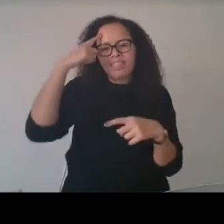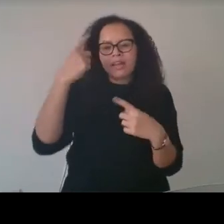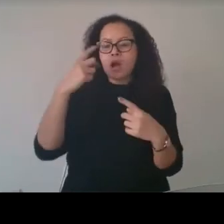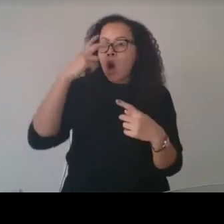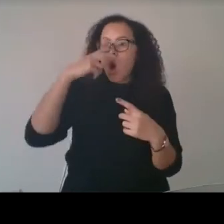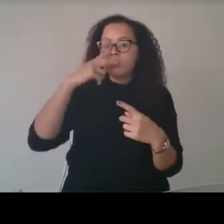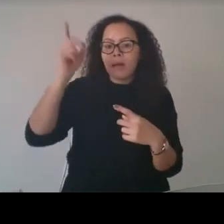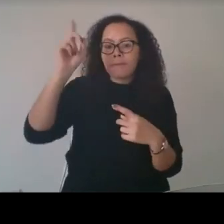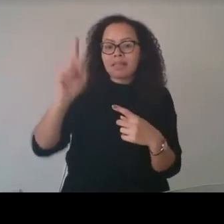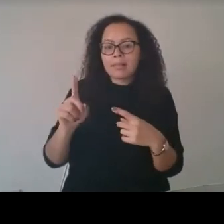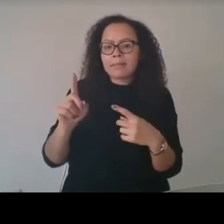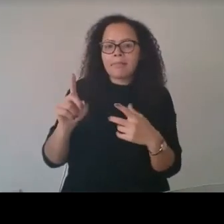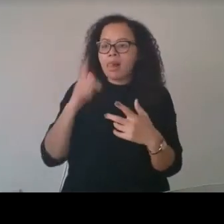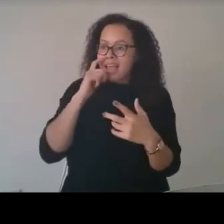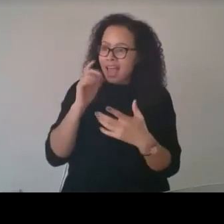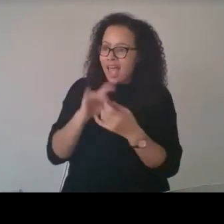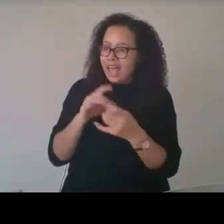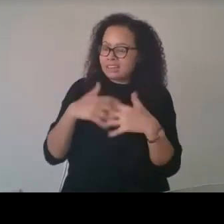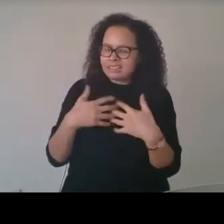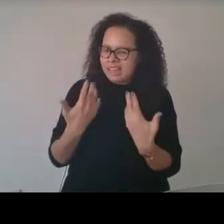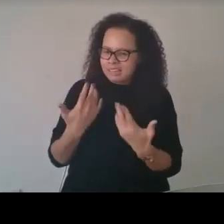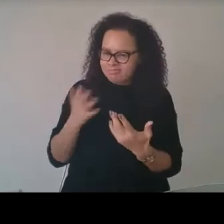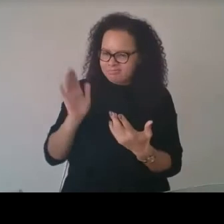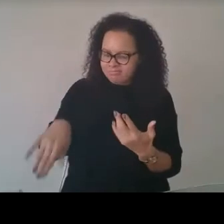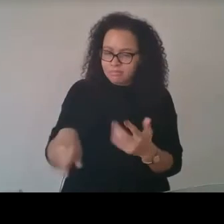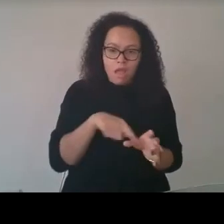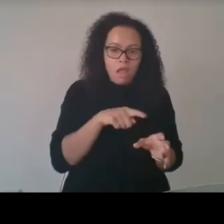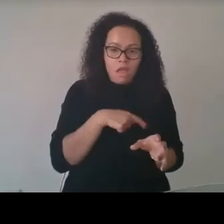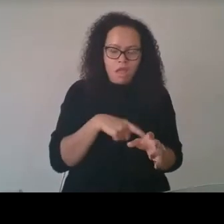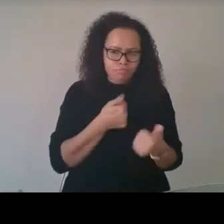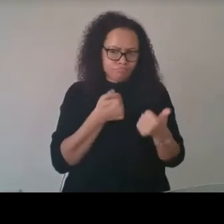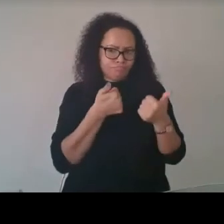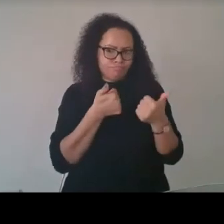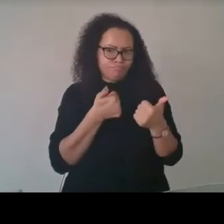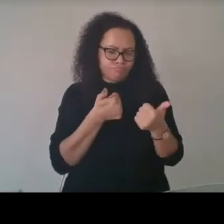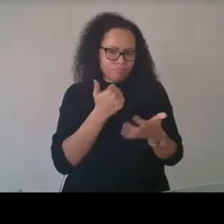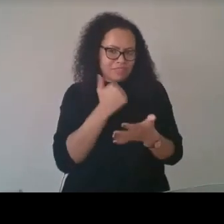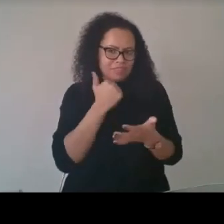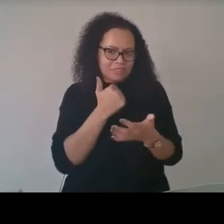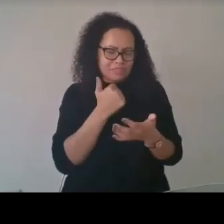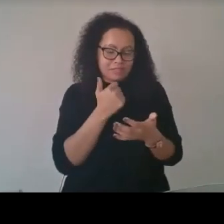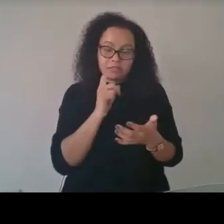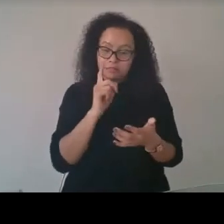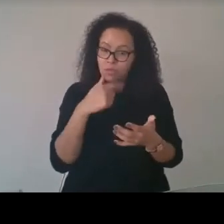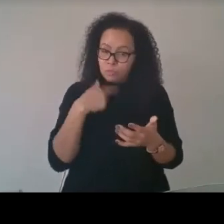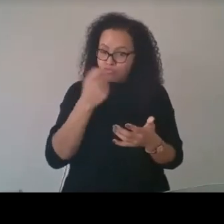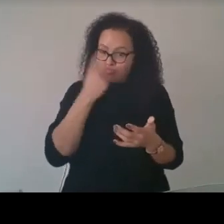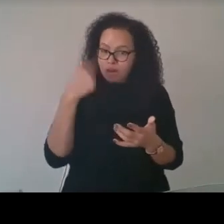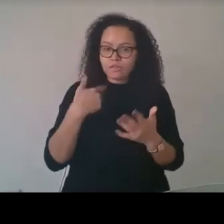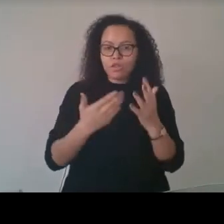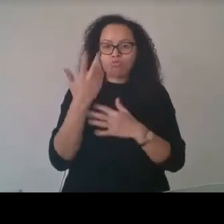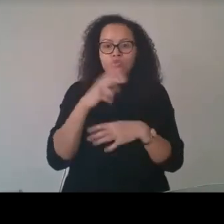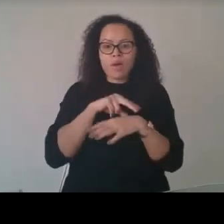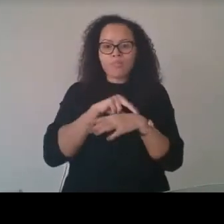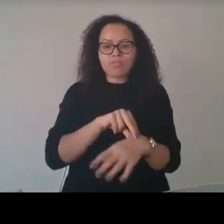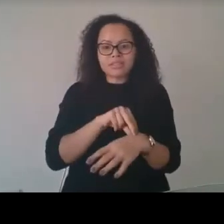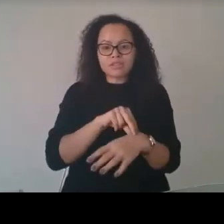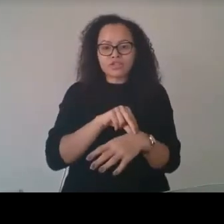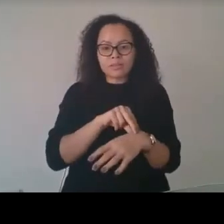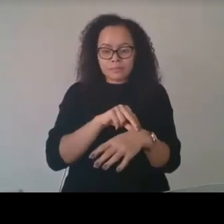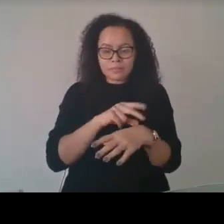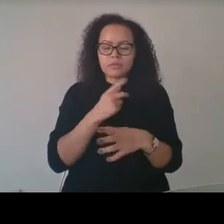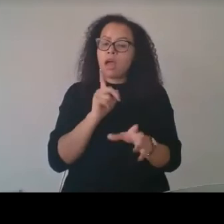to tech and younger generations are. Well, actually, what we found with some of our apprenticeship stuff is that actually younger generations are used